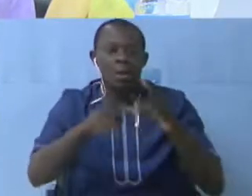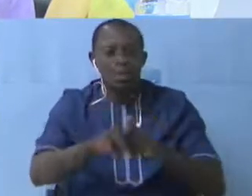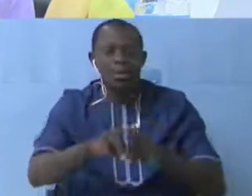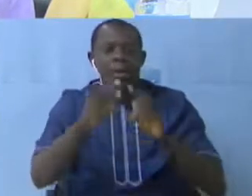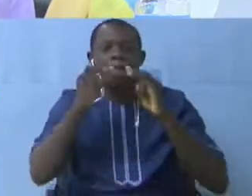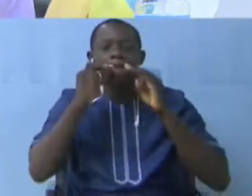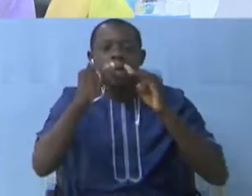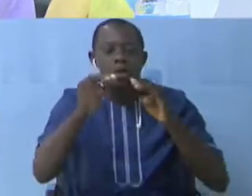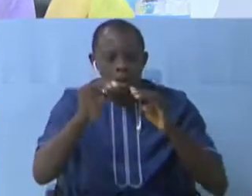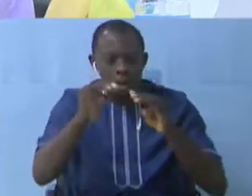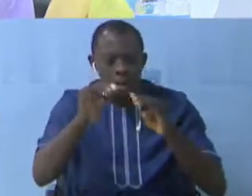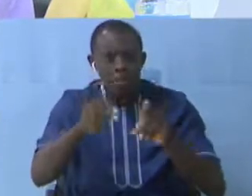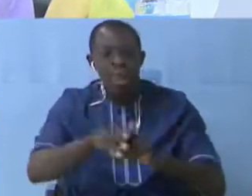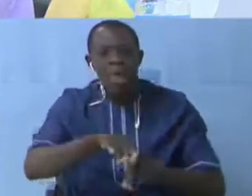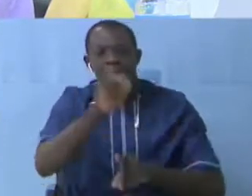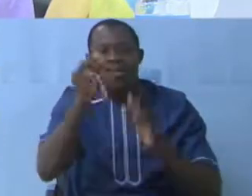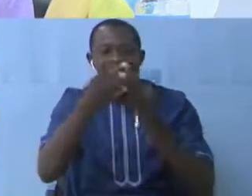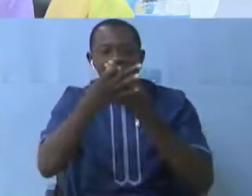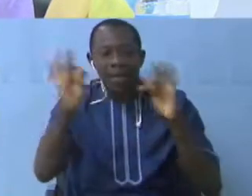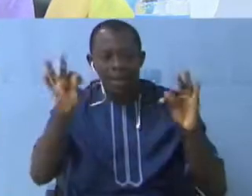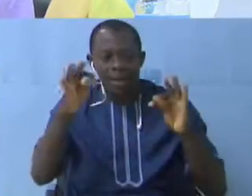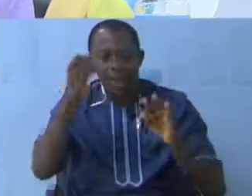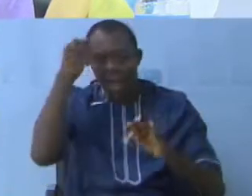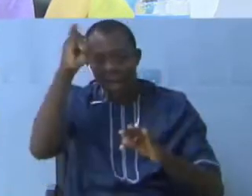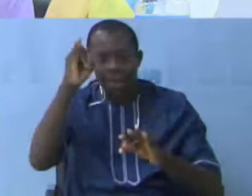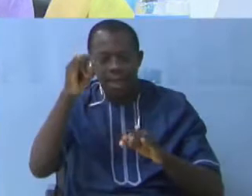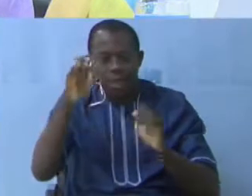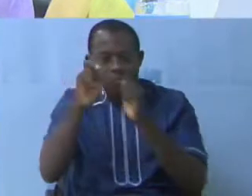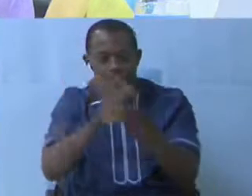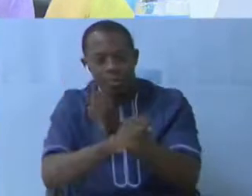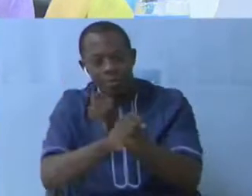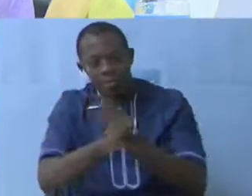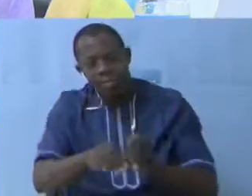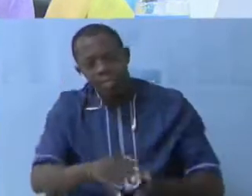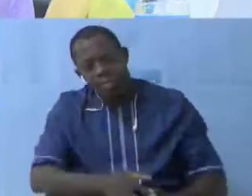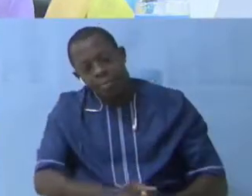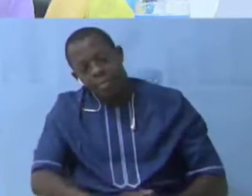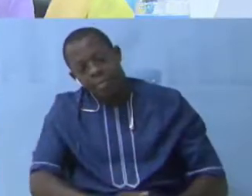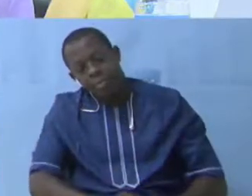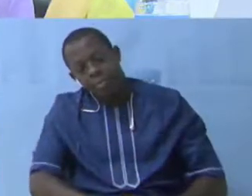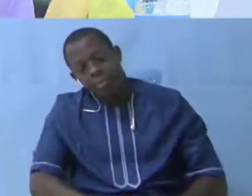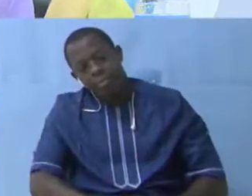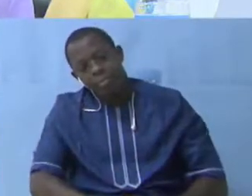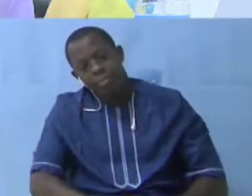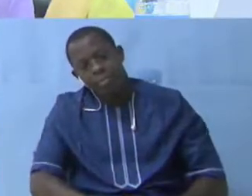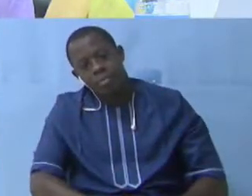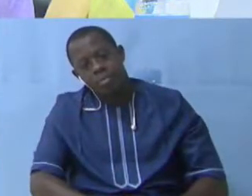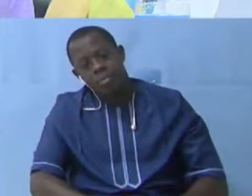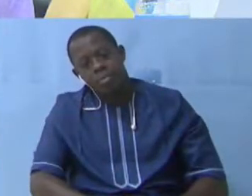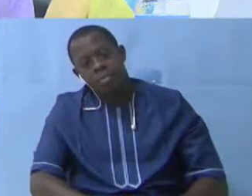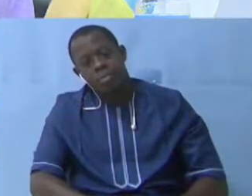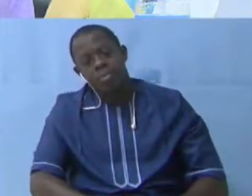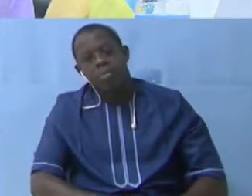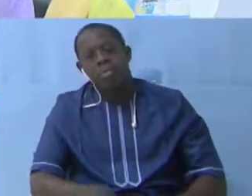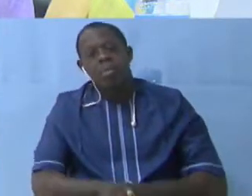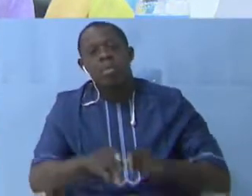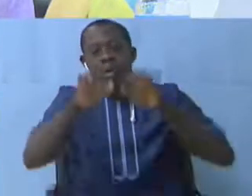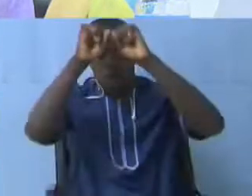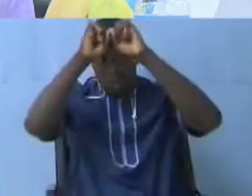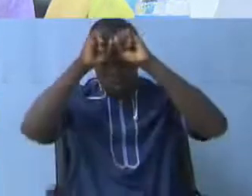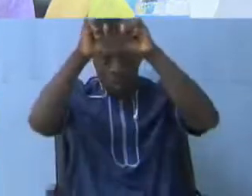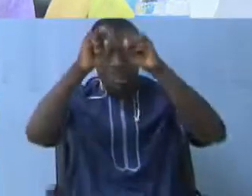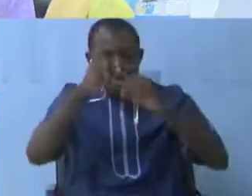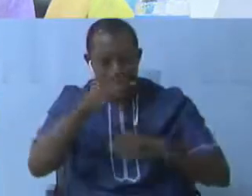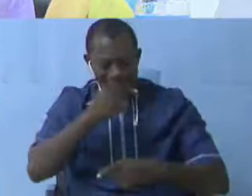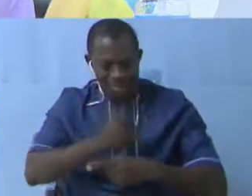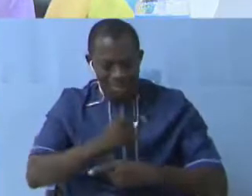expression related reforms, ci wàllu wecceeku bu jëm ci mbiri buntu tasekaay xibaar yi ñuy dox ci seen sago. The government committed